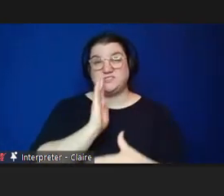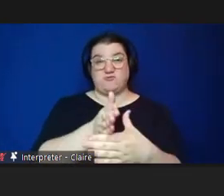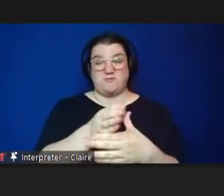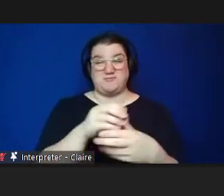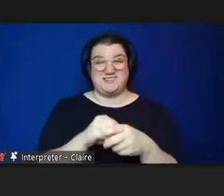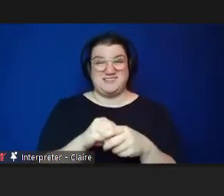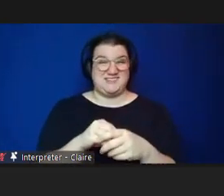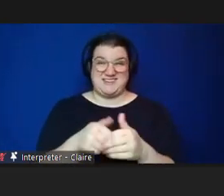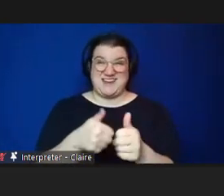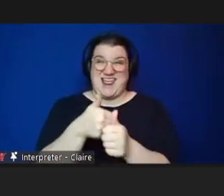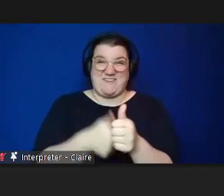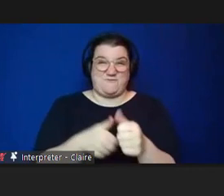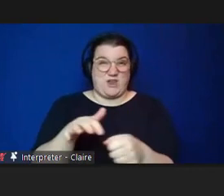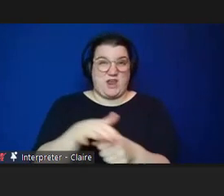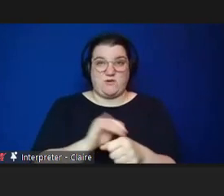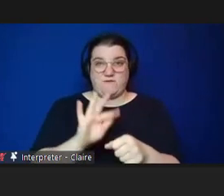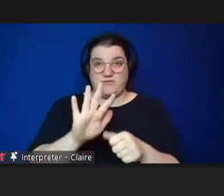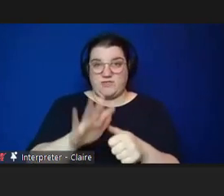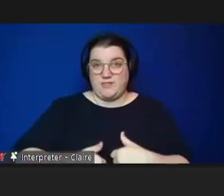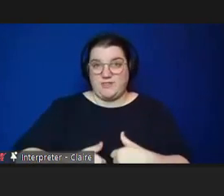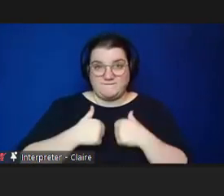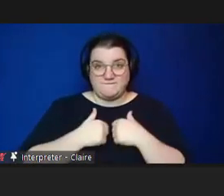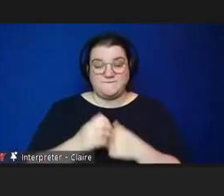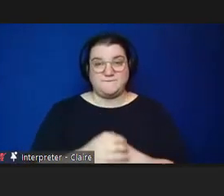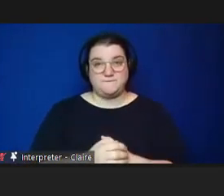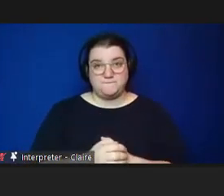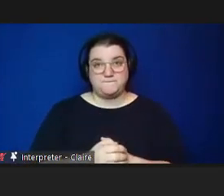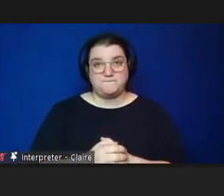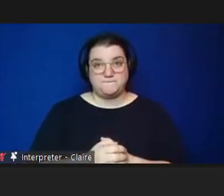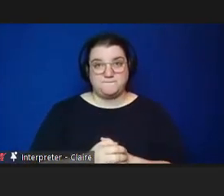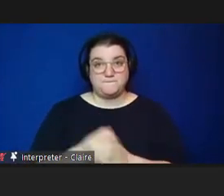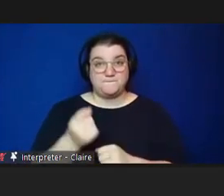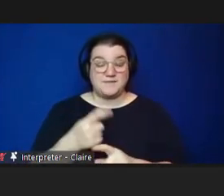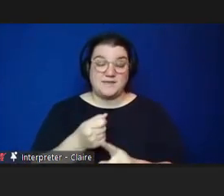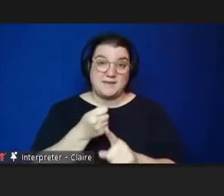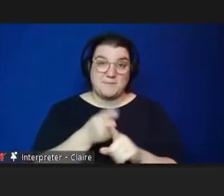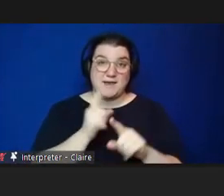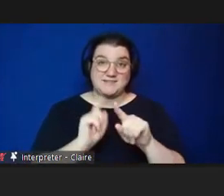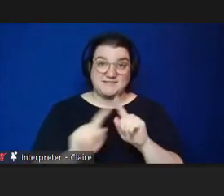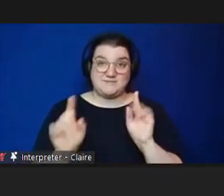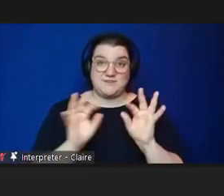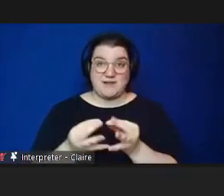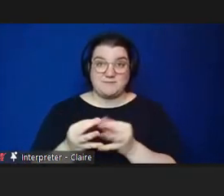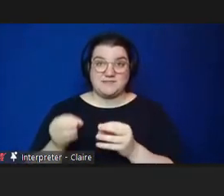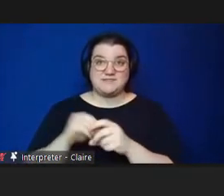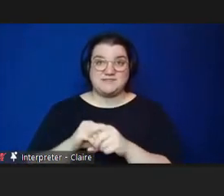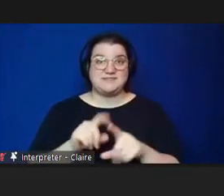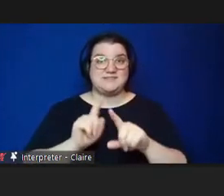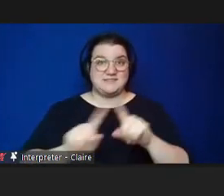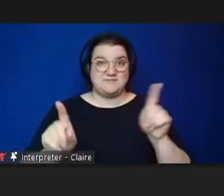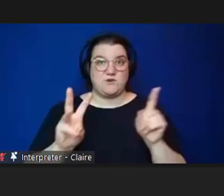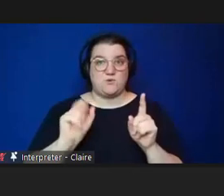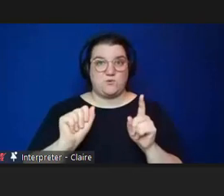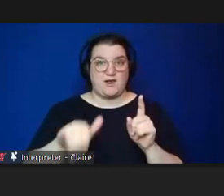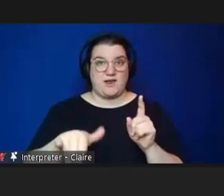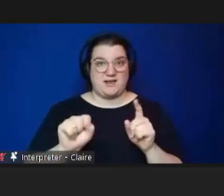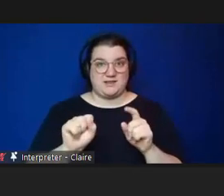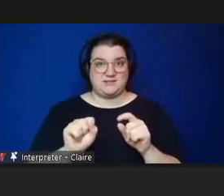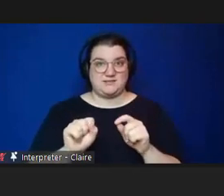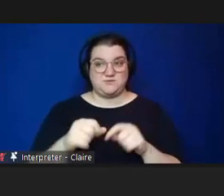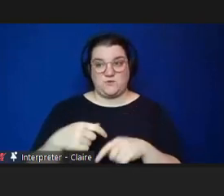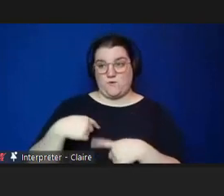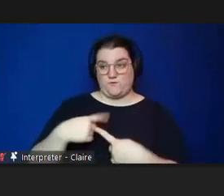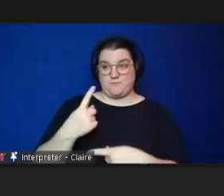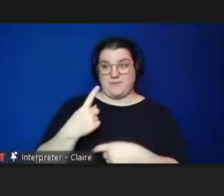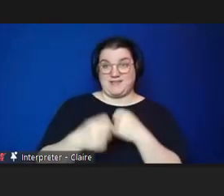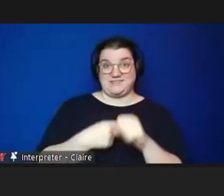every area of their life. And it impacted different families in different ways. Over the past year,